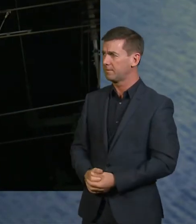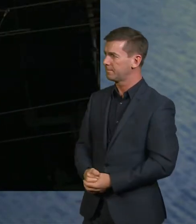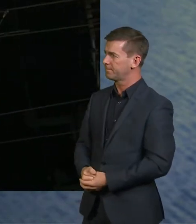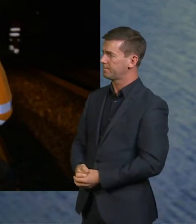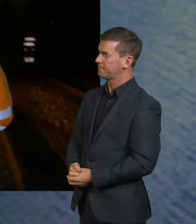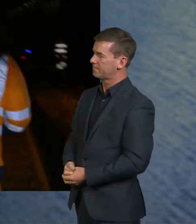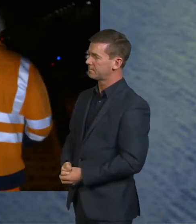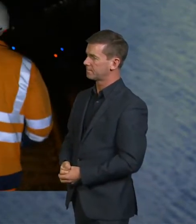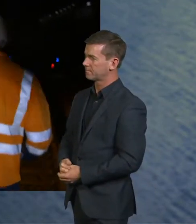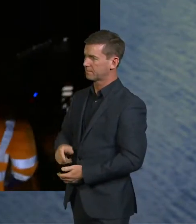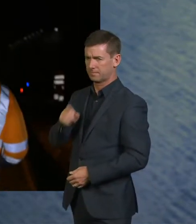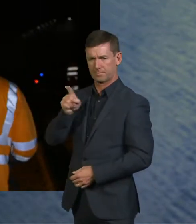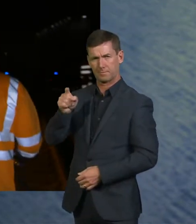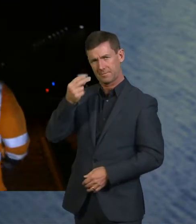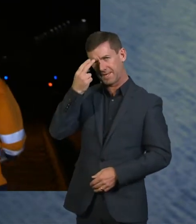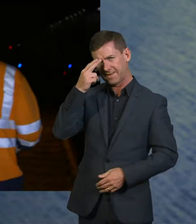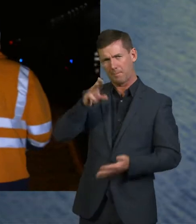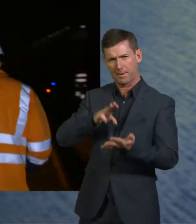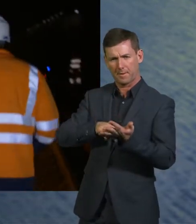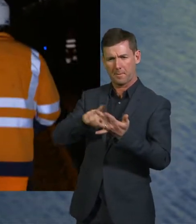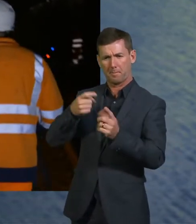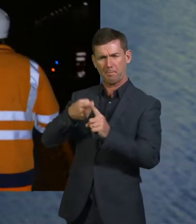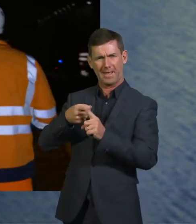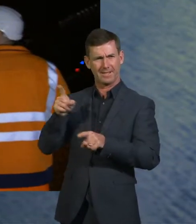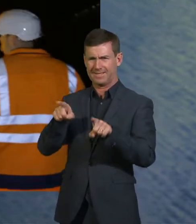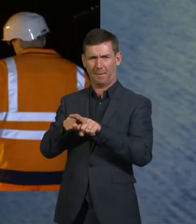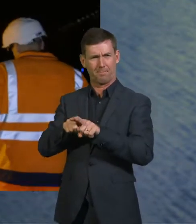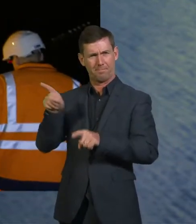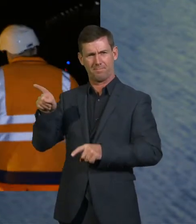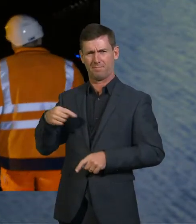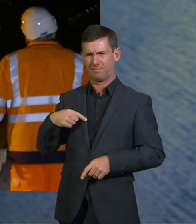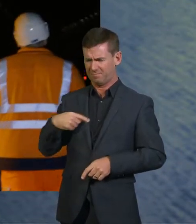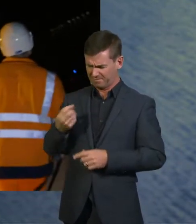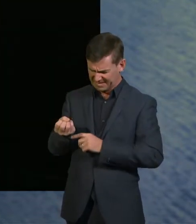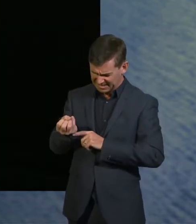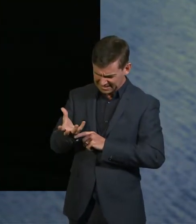And so has Mick Phillips. Come with that dodgy, it's just blinded me.